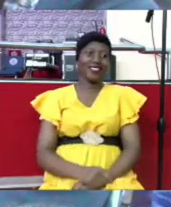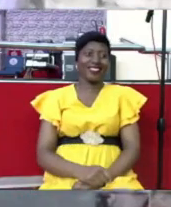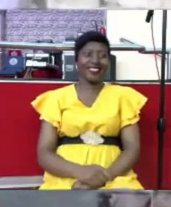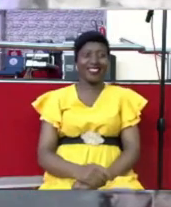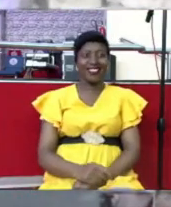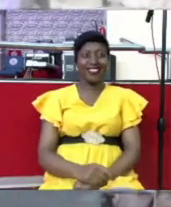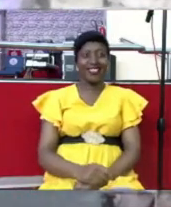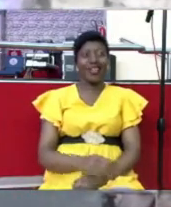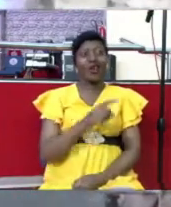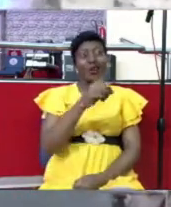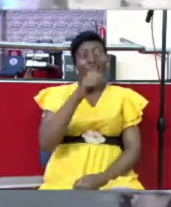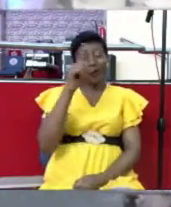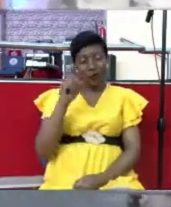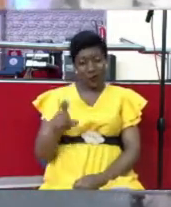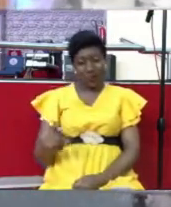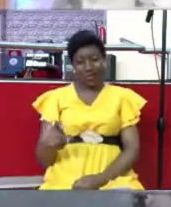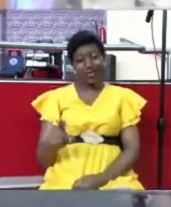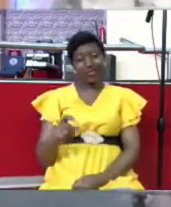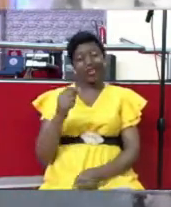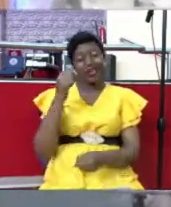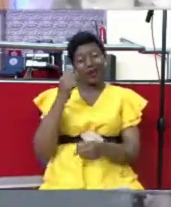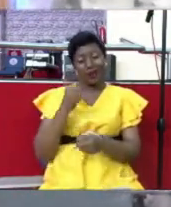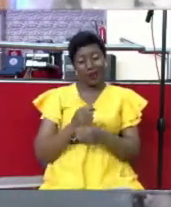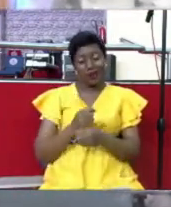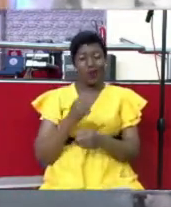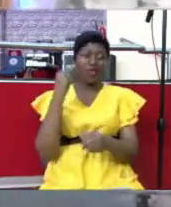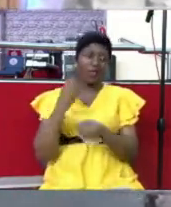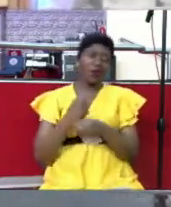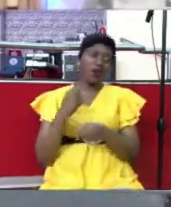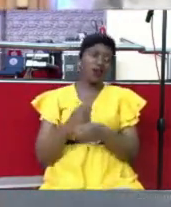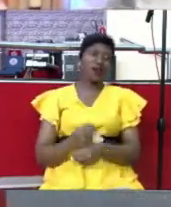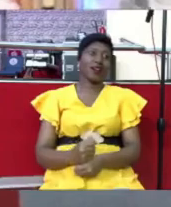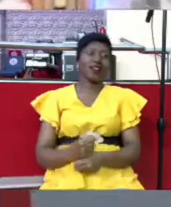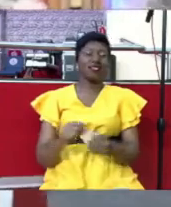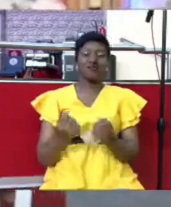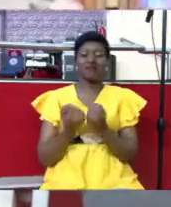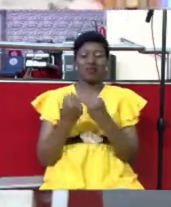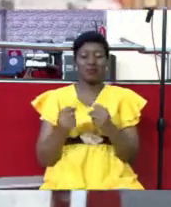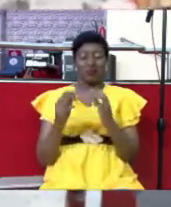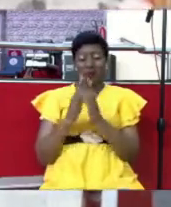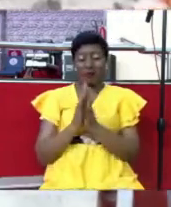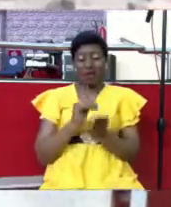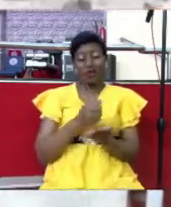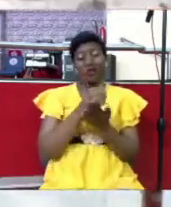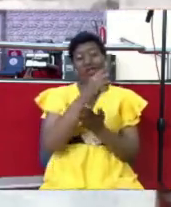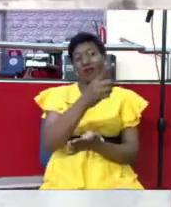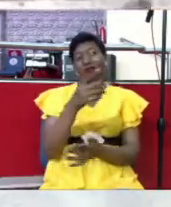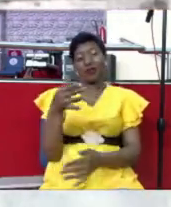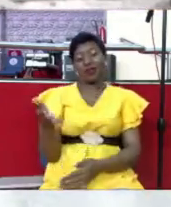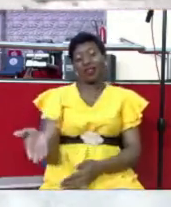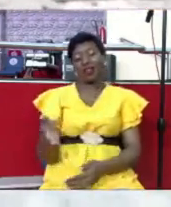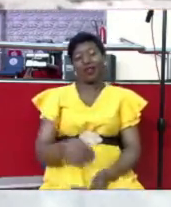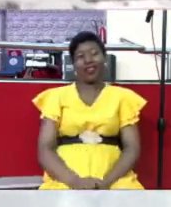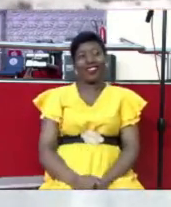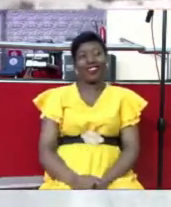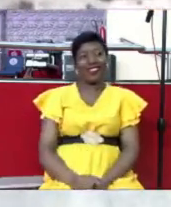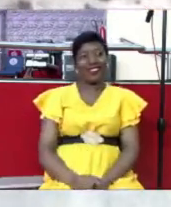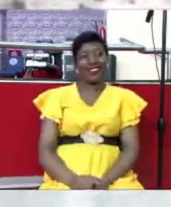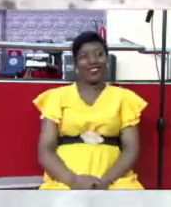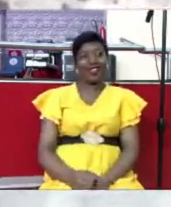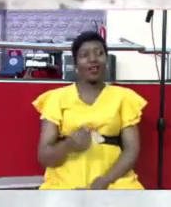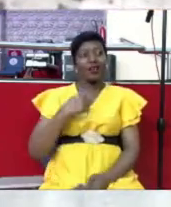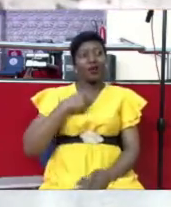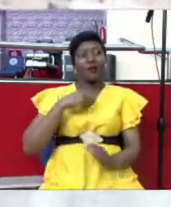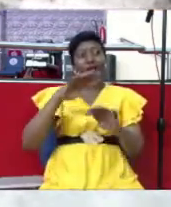the formula into work. Lazima ukaifanyisha ile formula kazi. Now, I've given you that example to